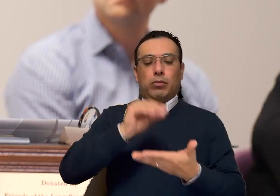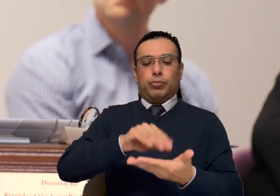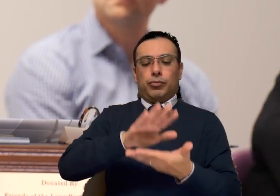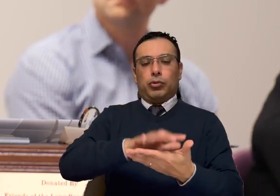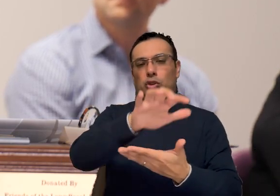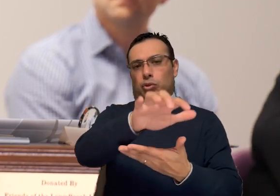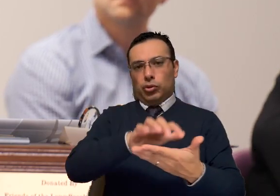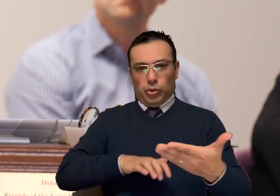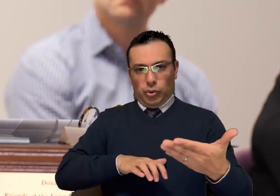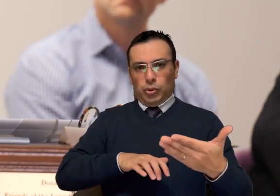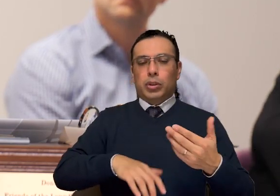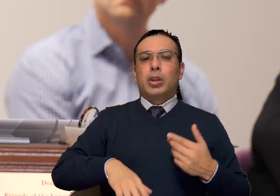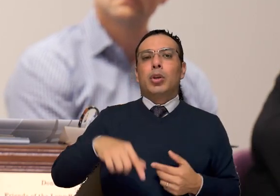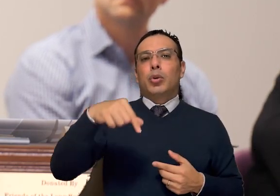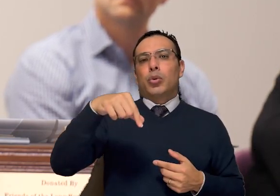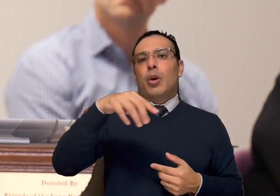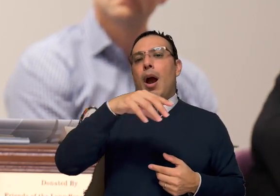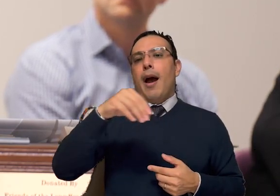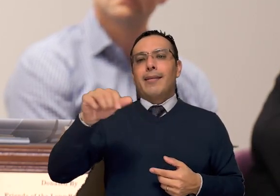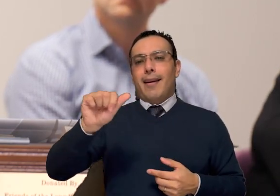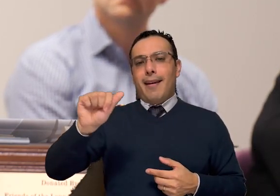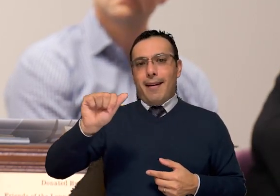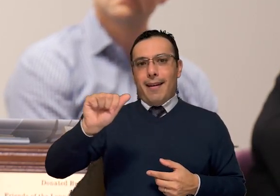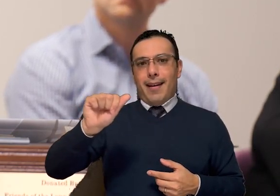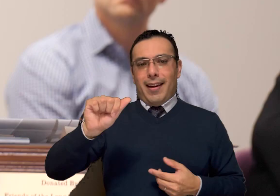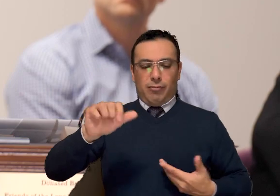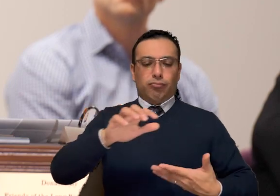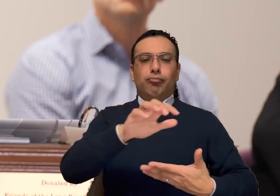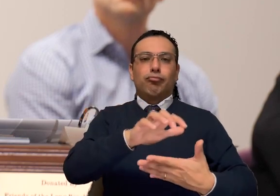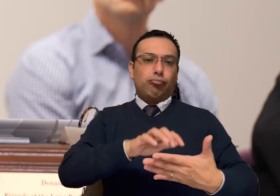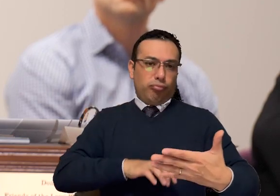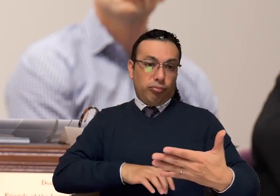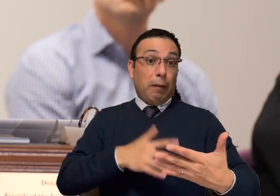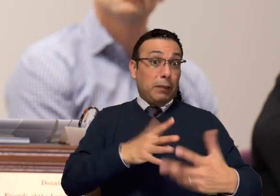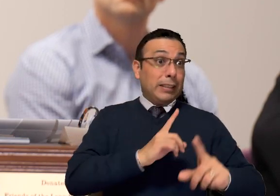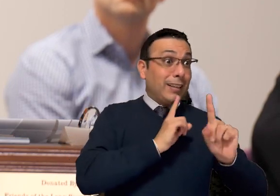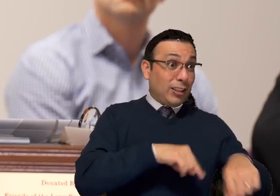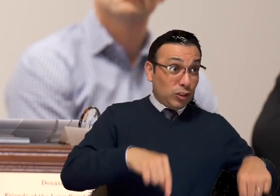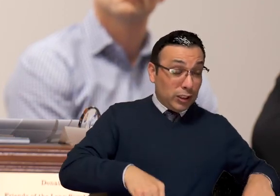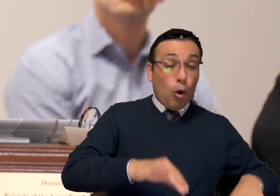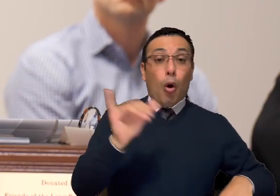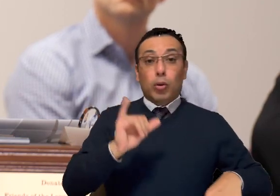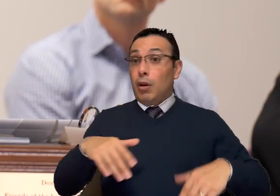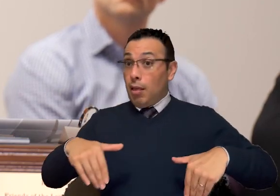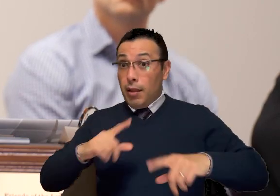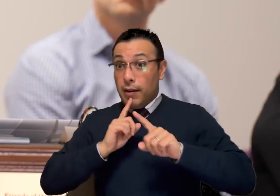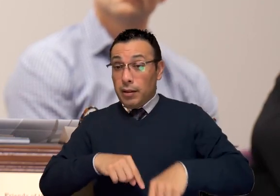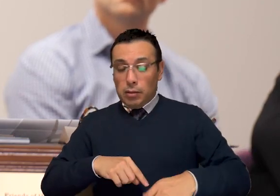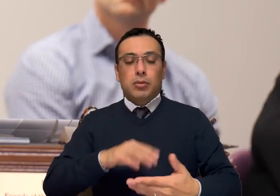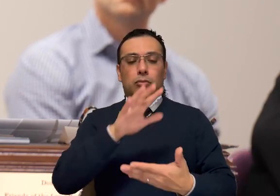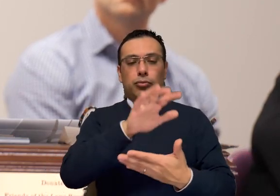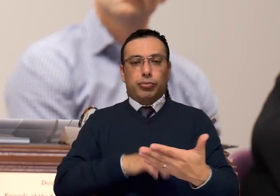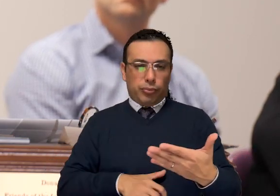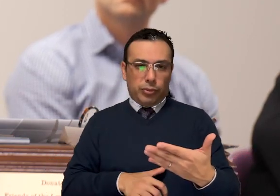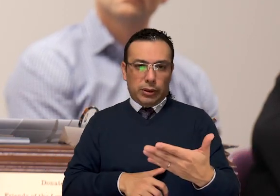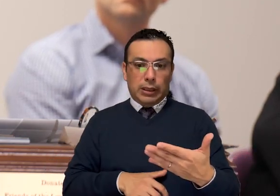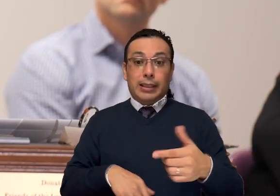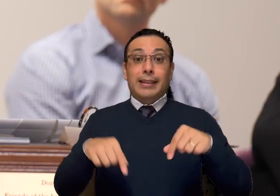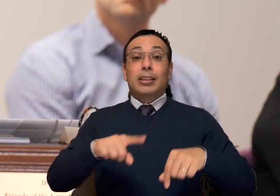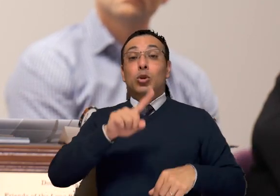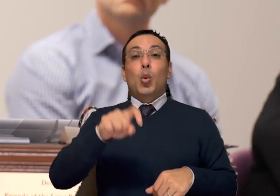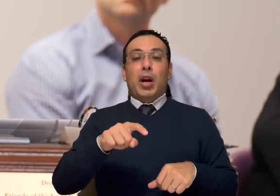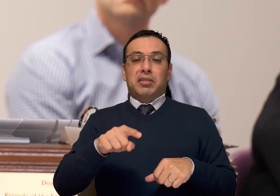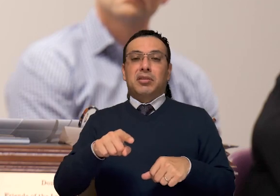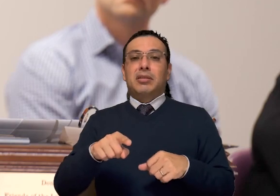a Q&A. After this question, we will close this part of the meeting and go out